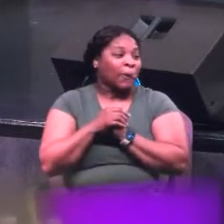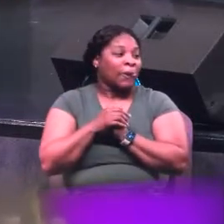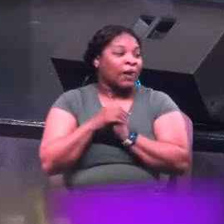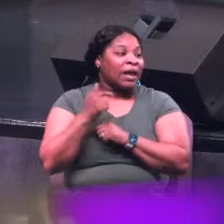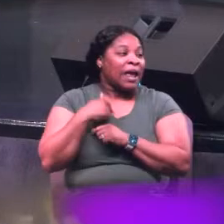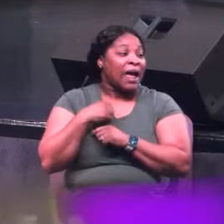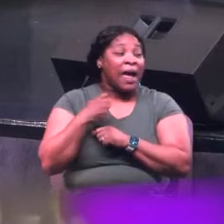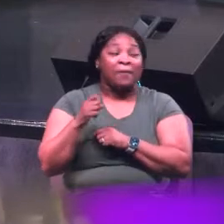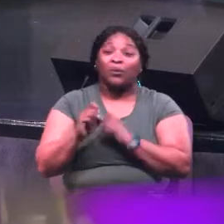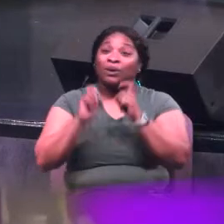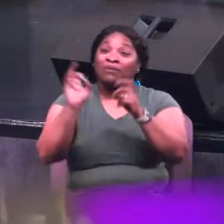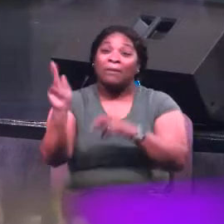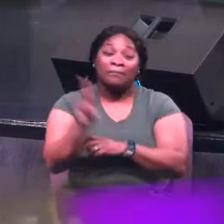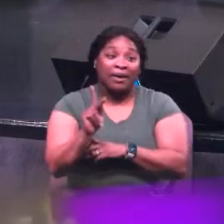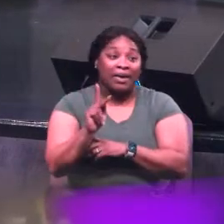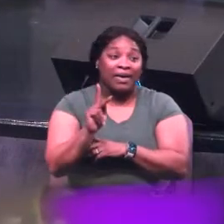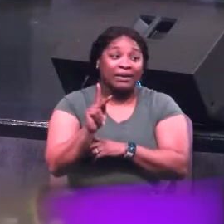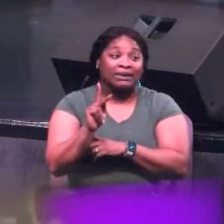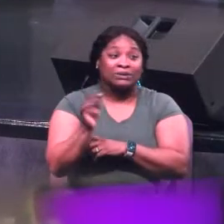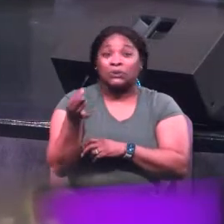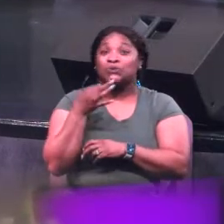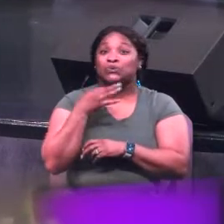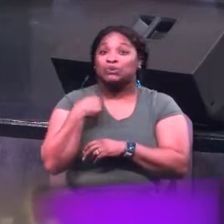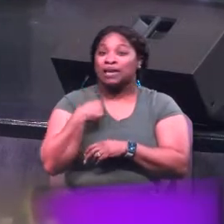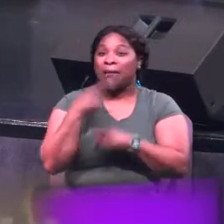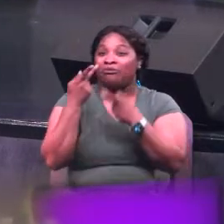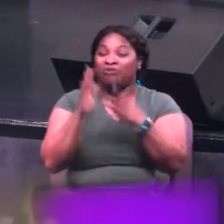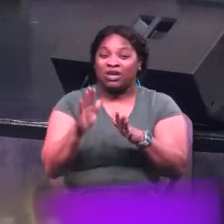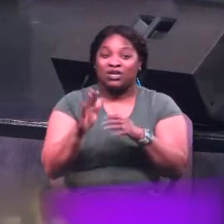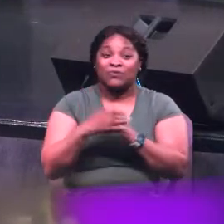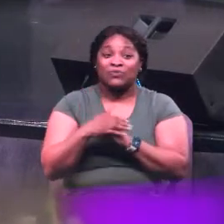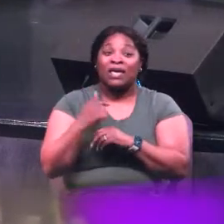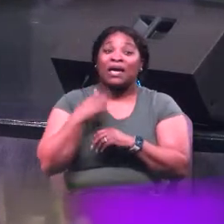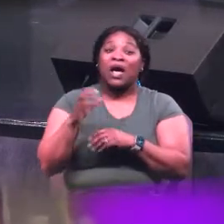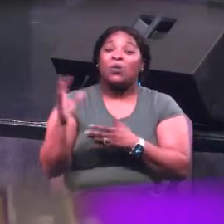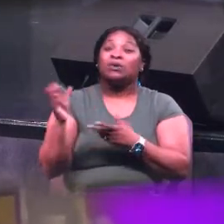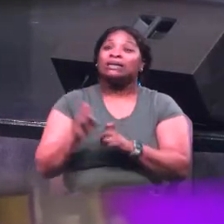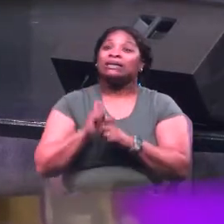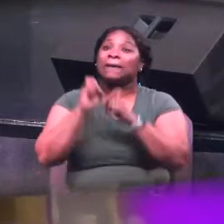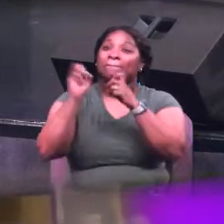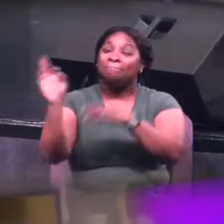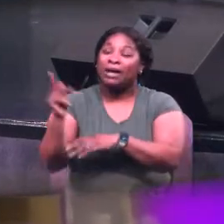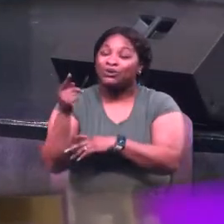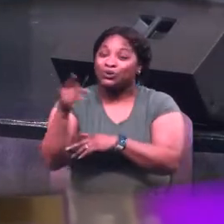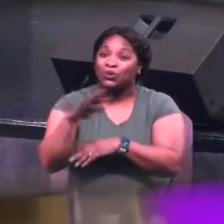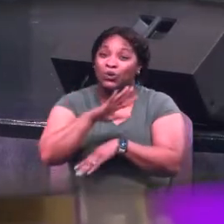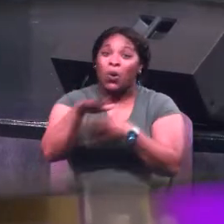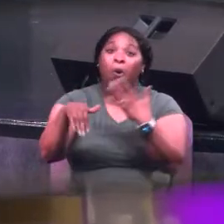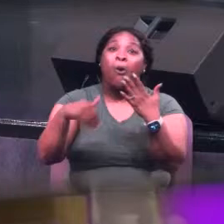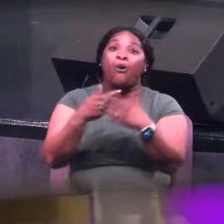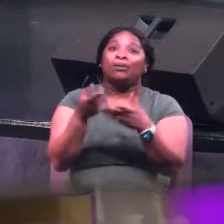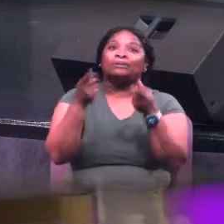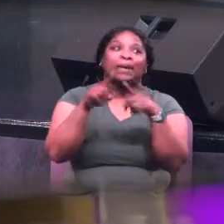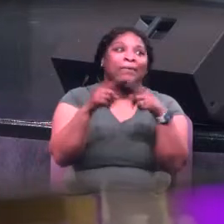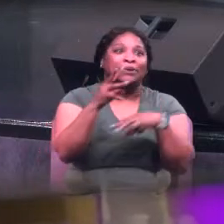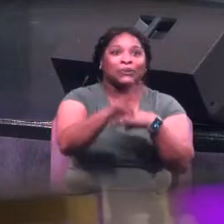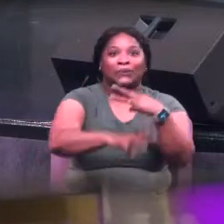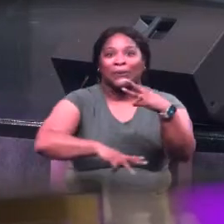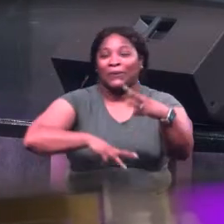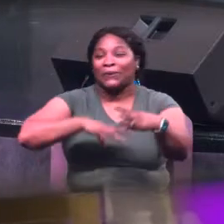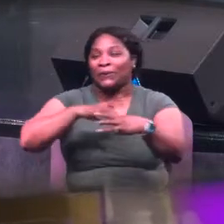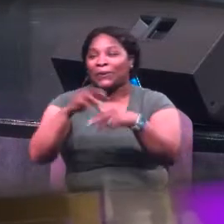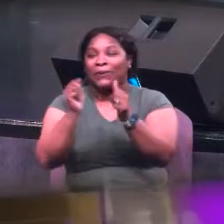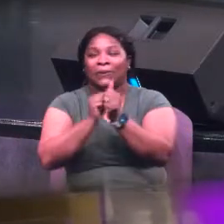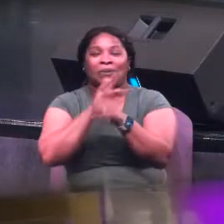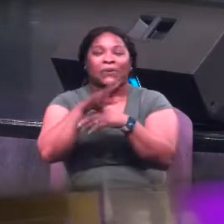I'm going to return it just as soon as I'm done. I will get it back to you. With all that's going on in the world, with